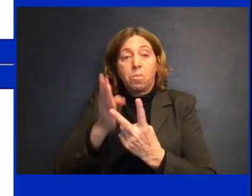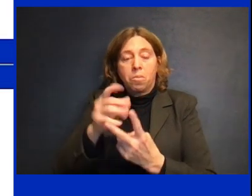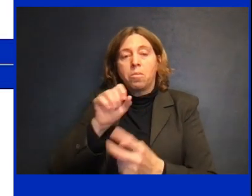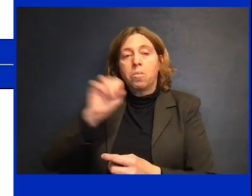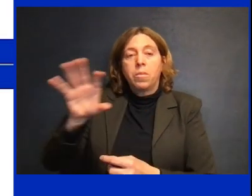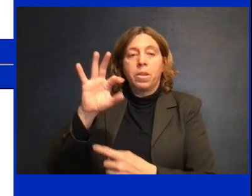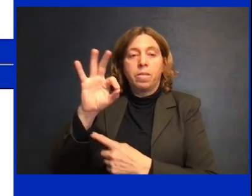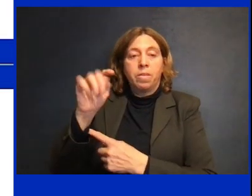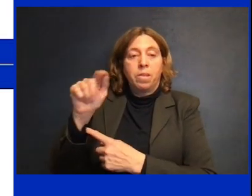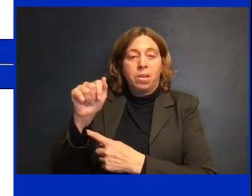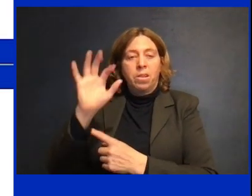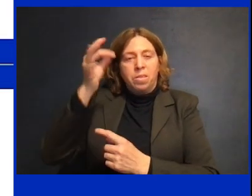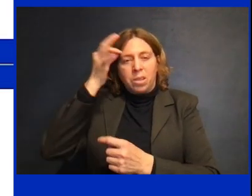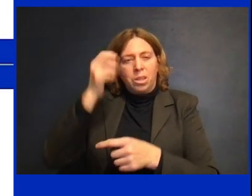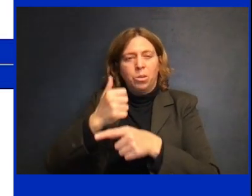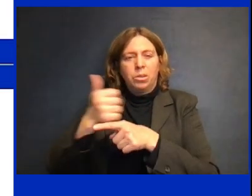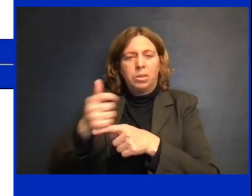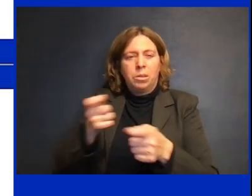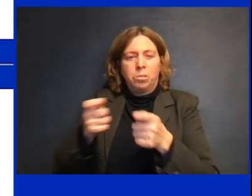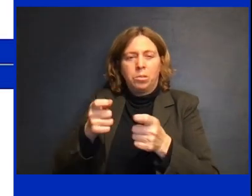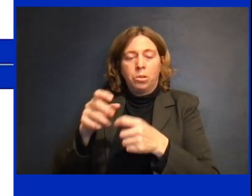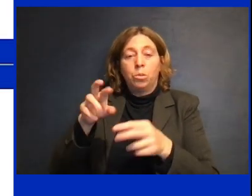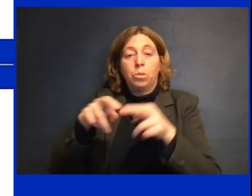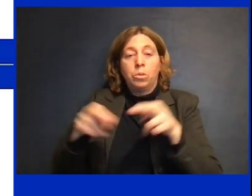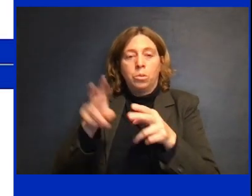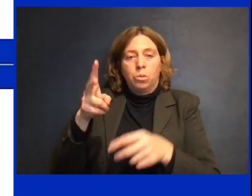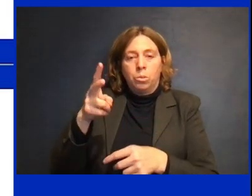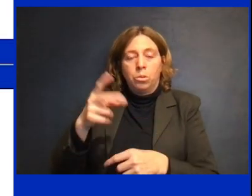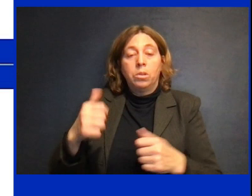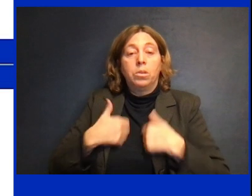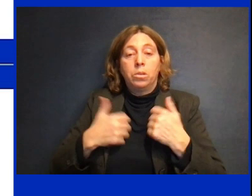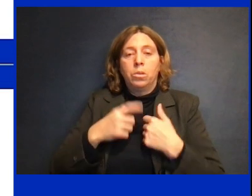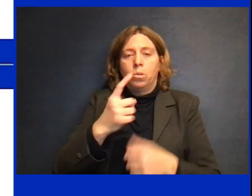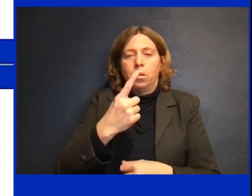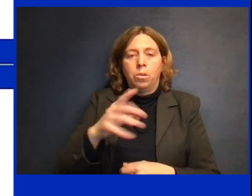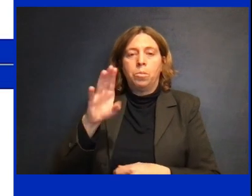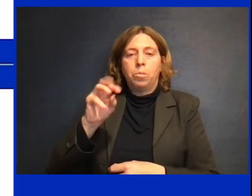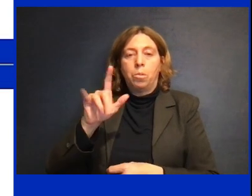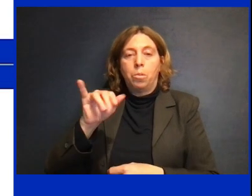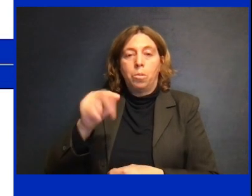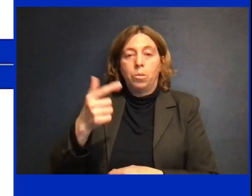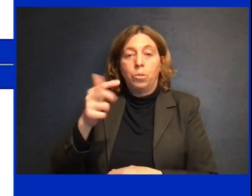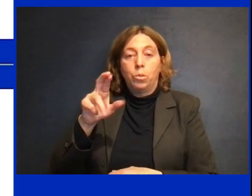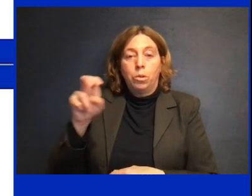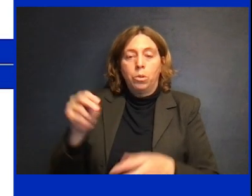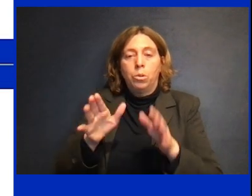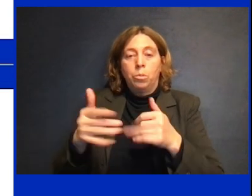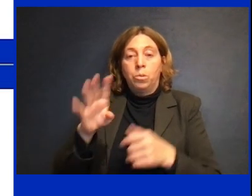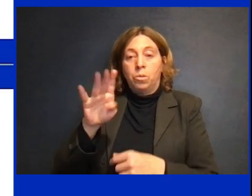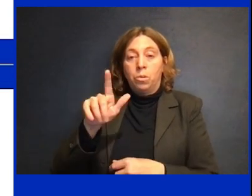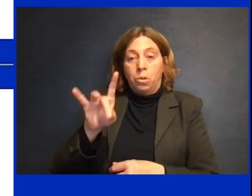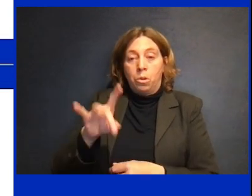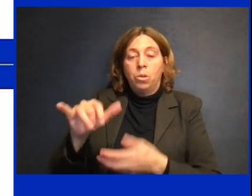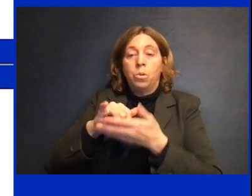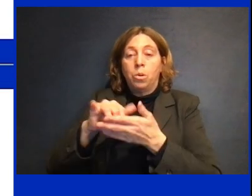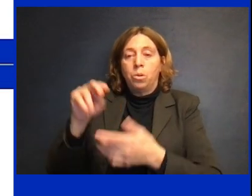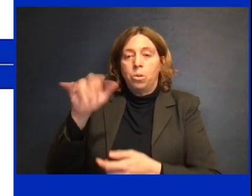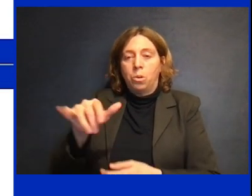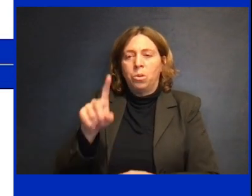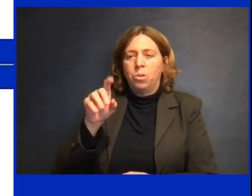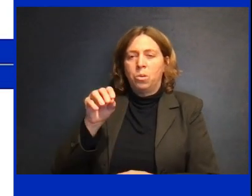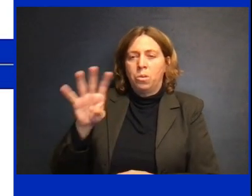Administration, Region 2, 1 Bowling Green, Room 428, New York, zip